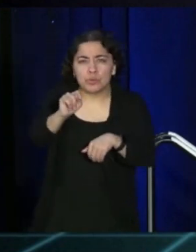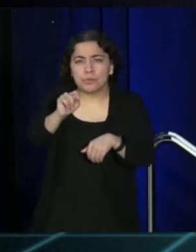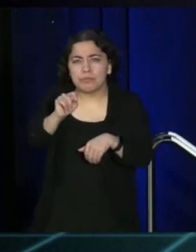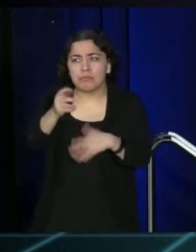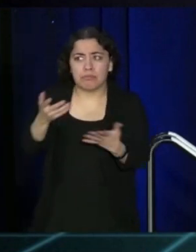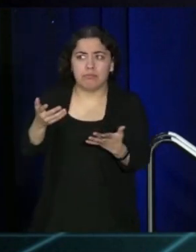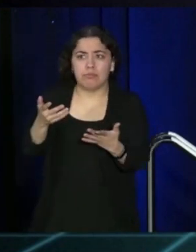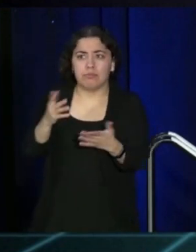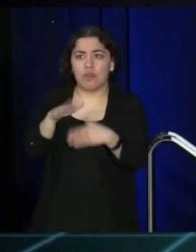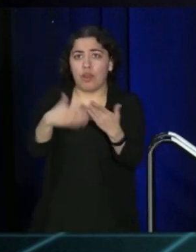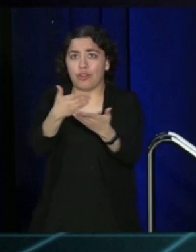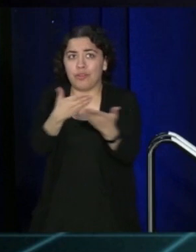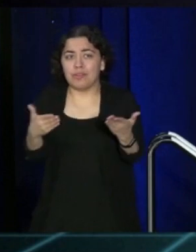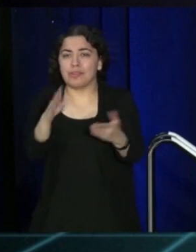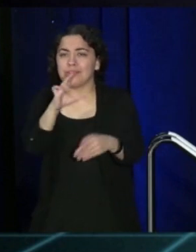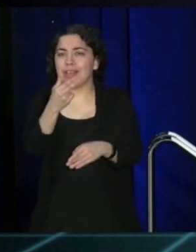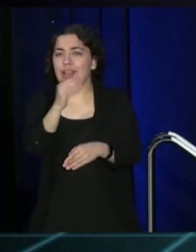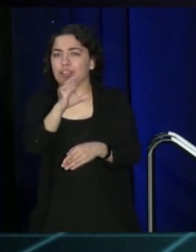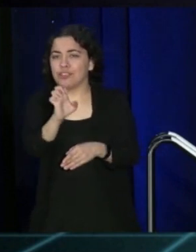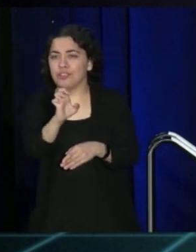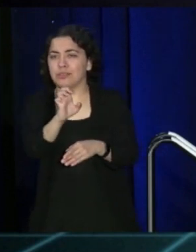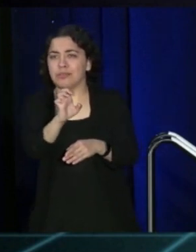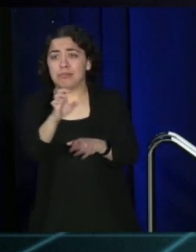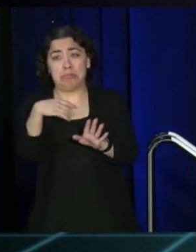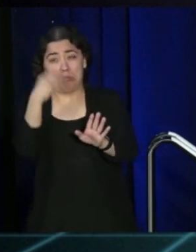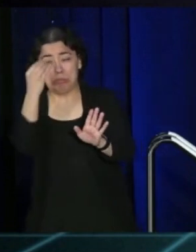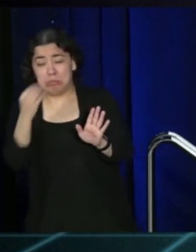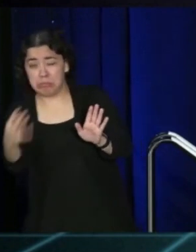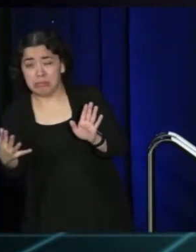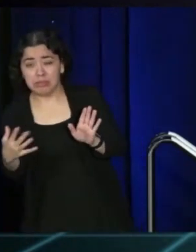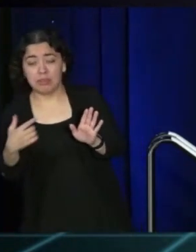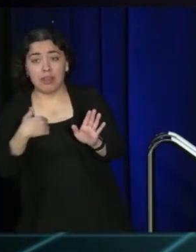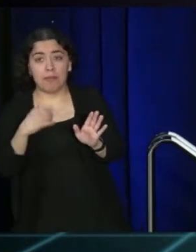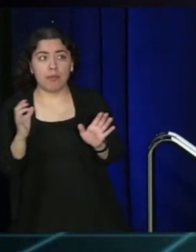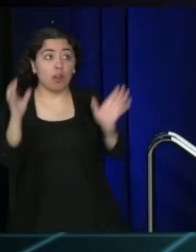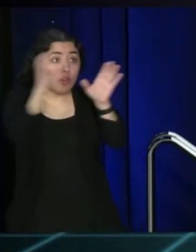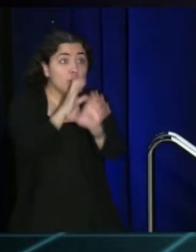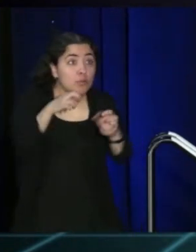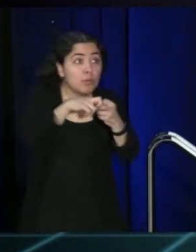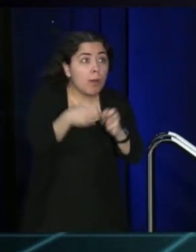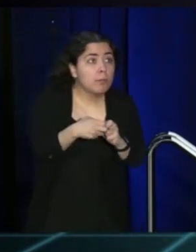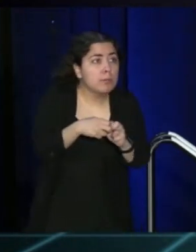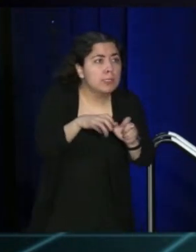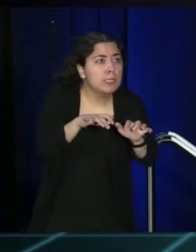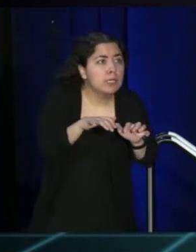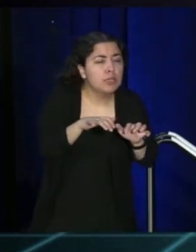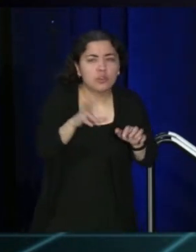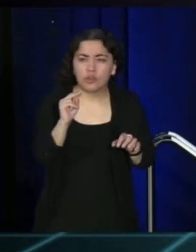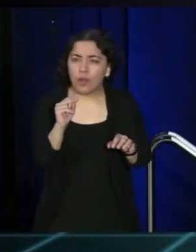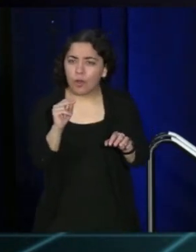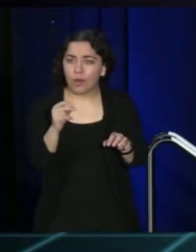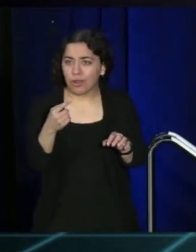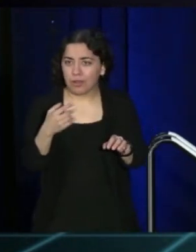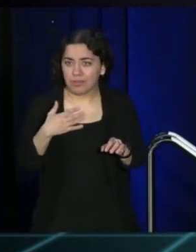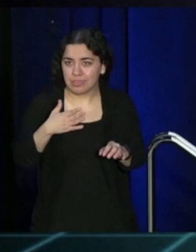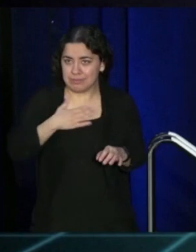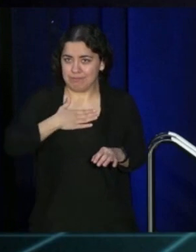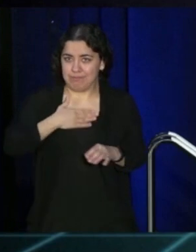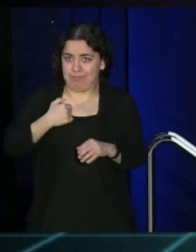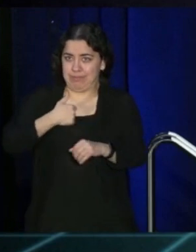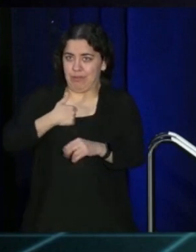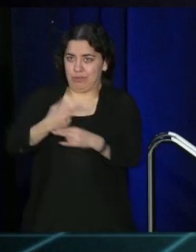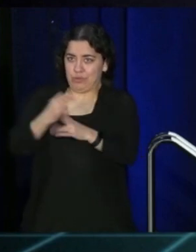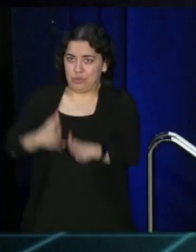Well, I hate to tell you, but I didn't go looking for problems in YouTube. I experienced this as an actual user, and that's when I discovered this